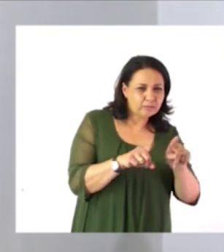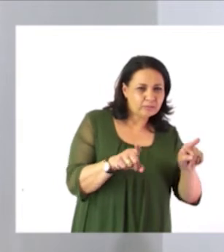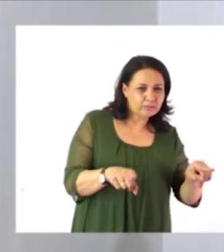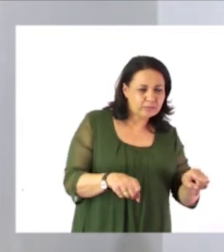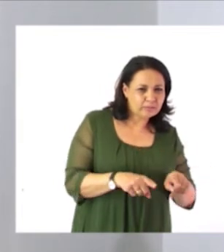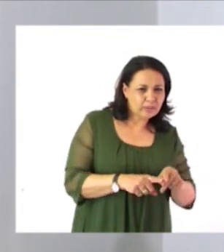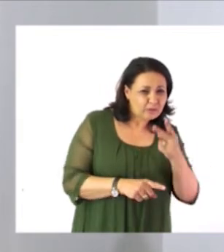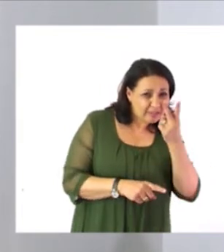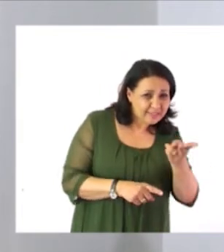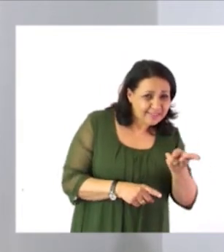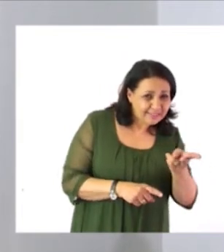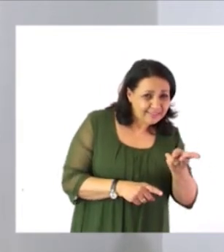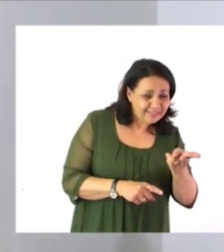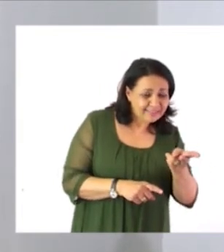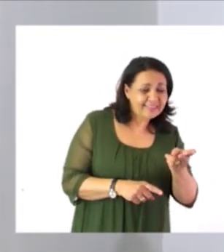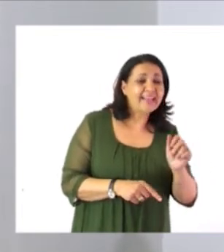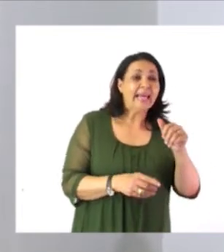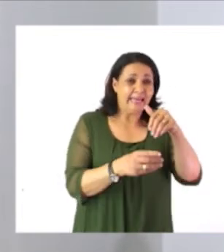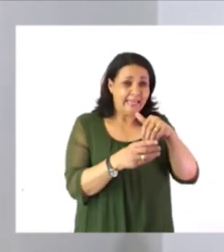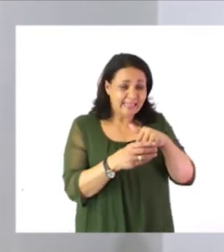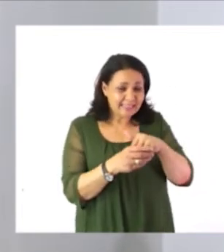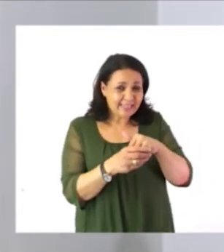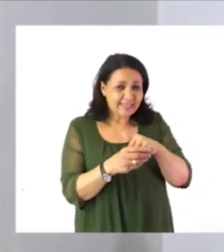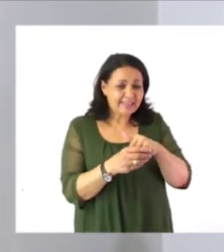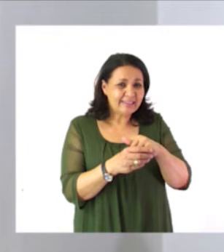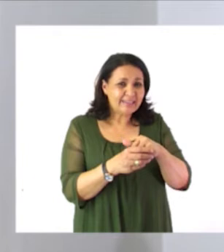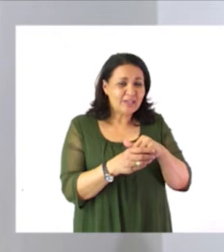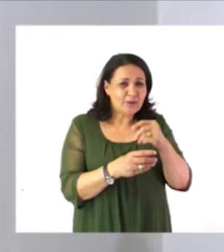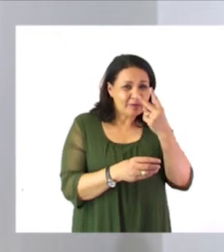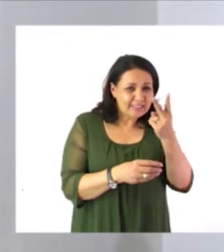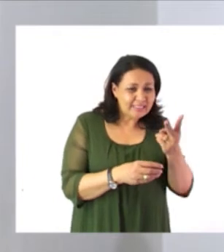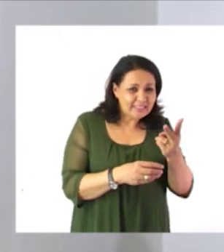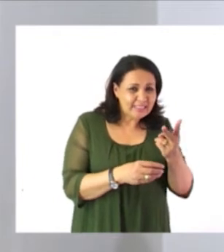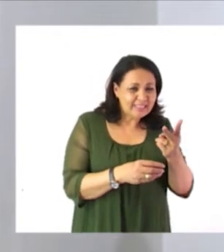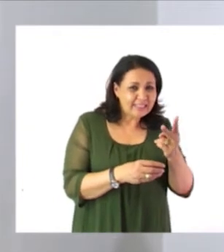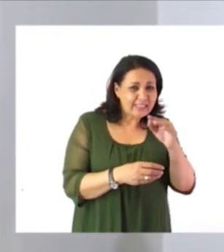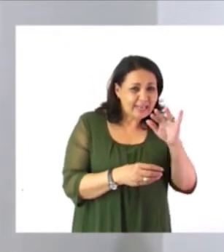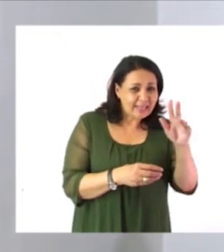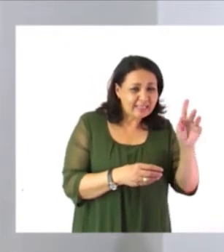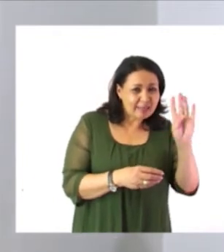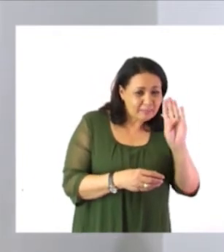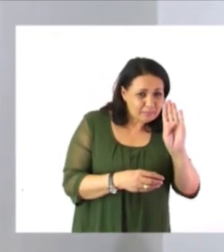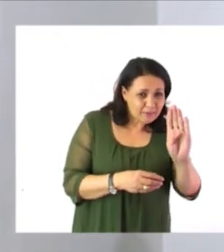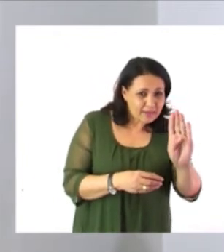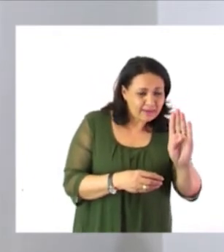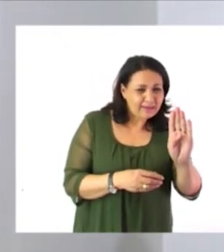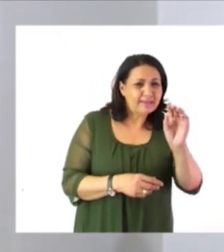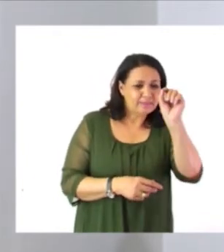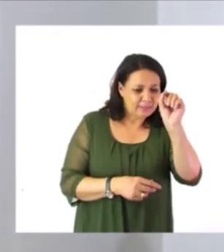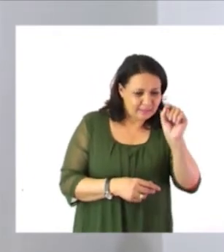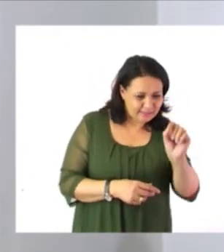you see the blocks? And inside the blocks, you will see that the letter B has been